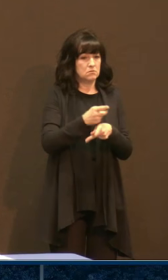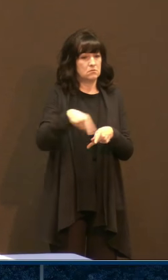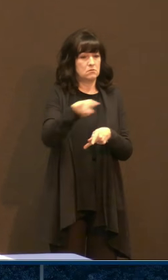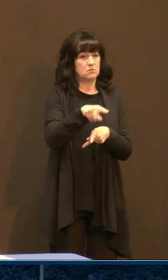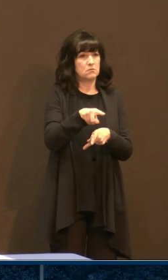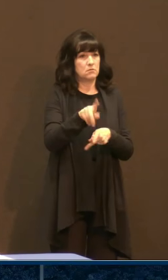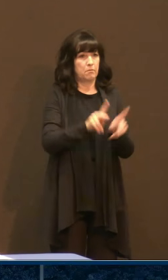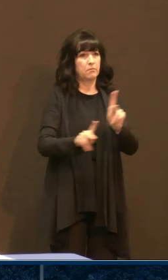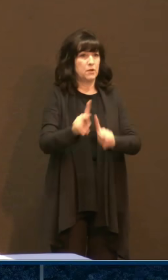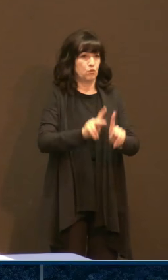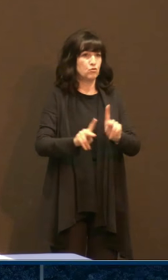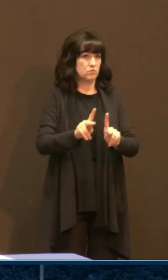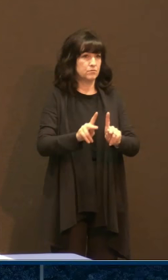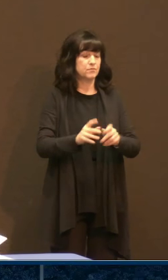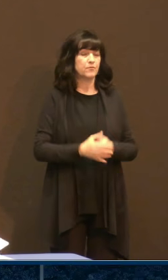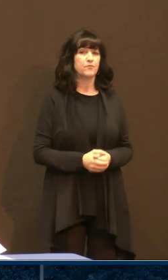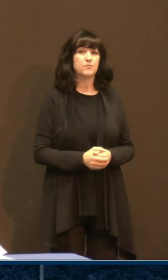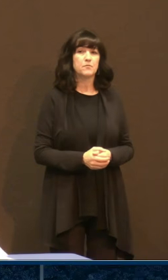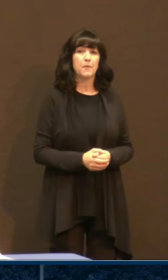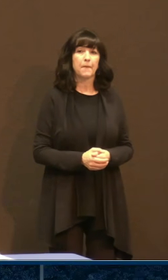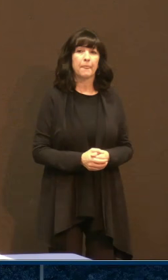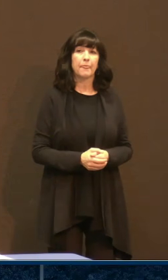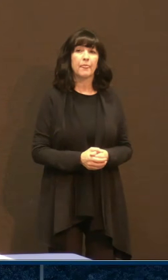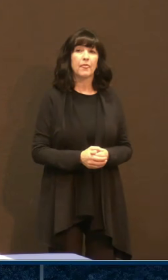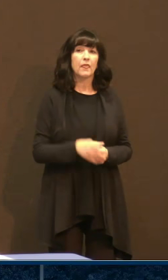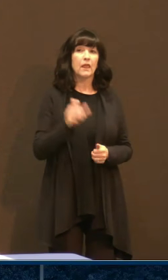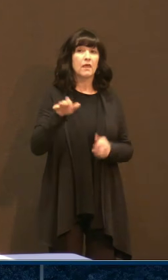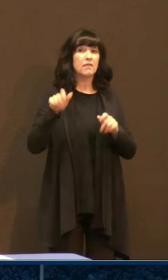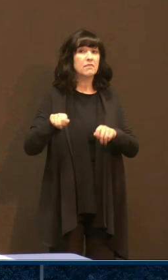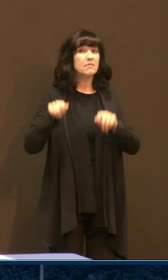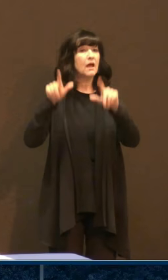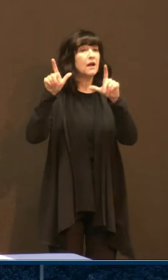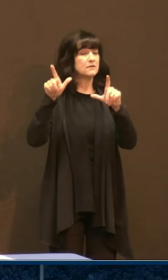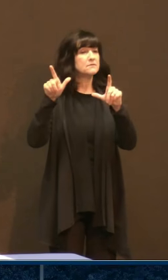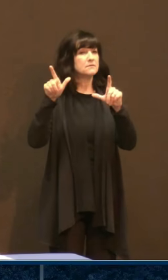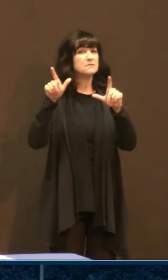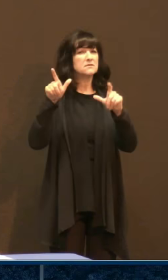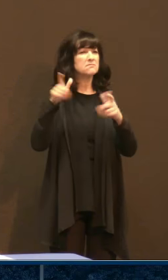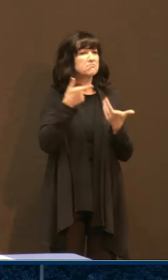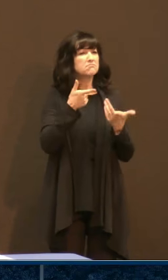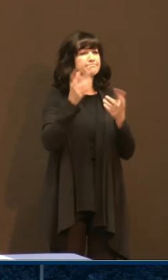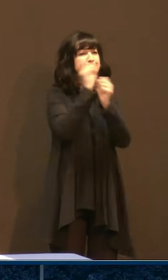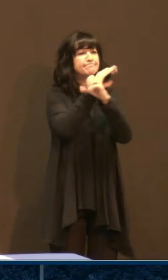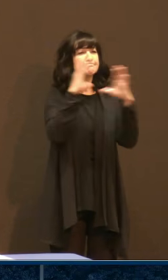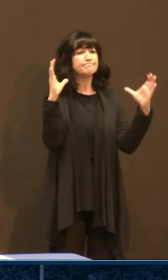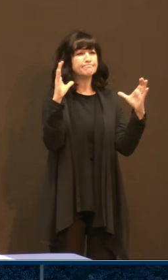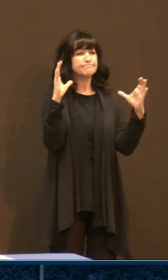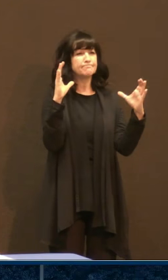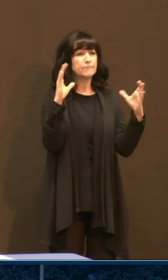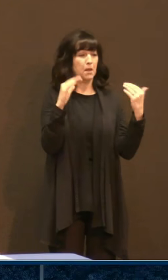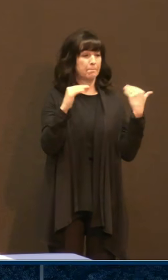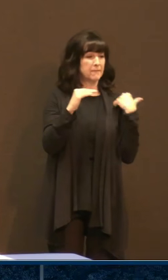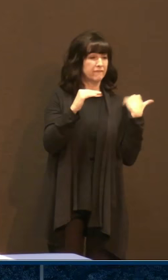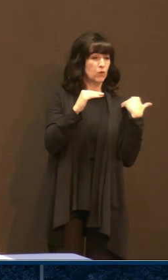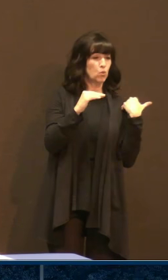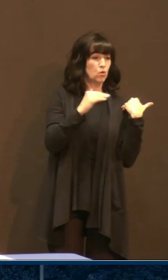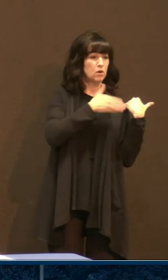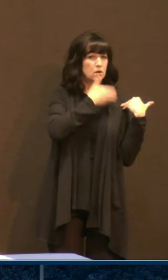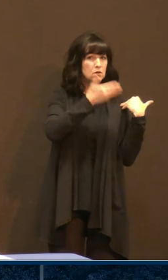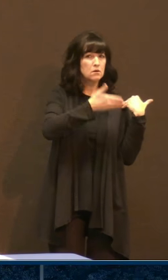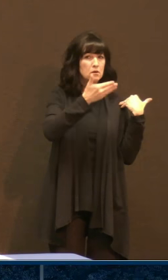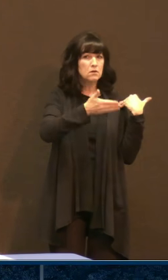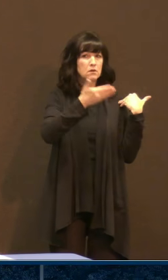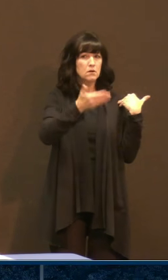can. Next slide just shows how this has increased over time. So on April 10th, we had 184 individuals with